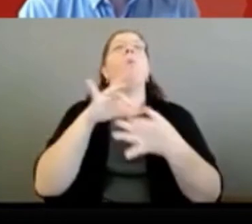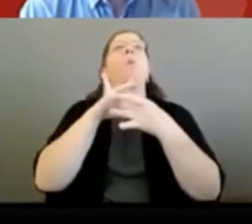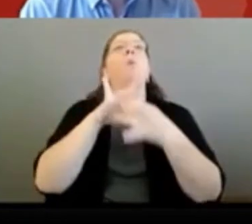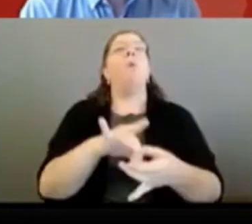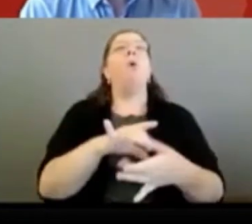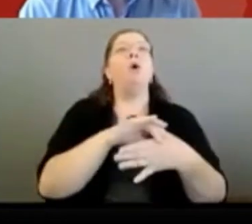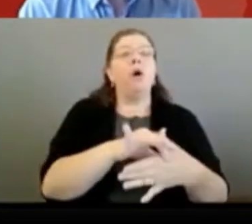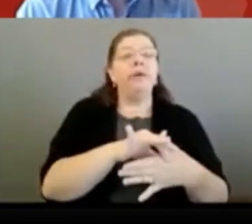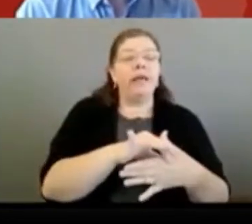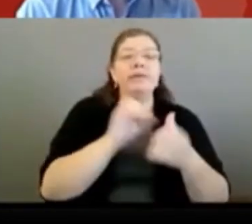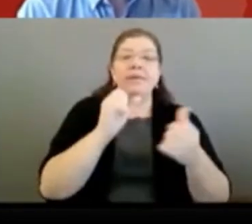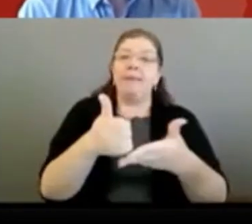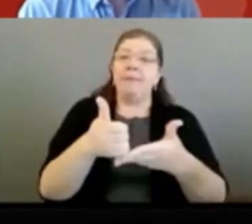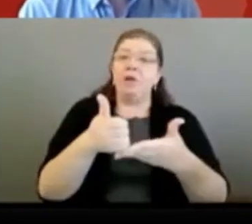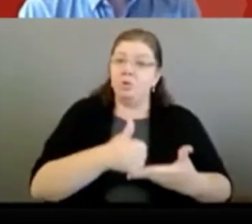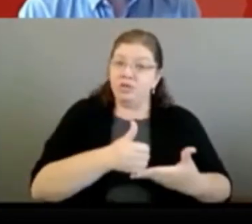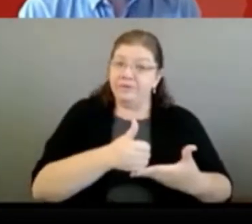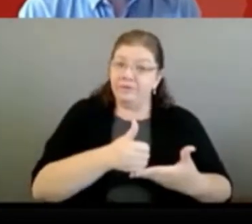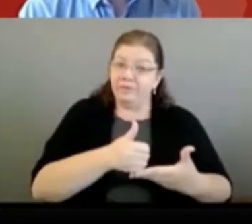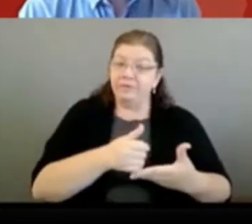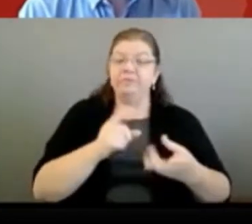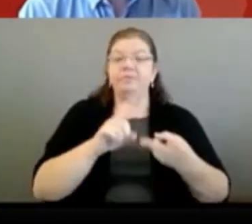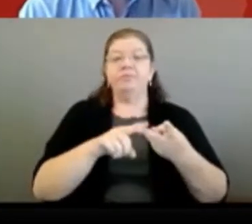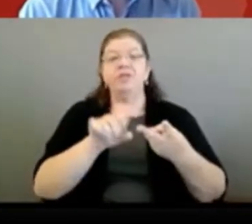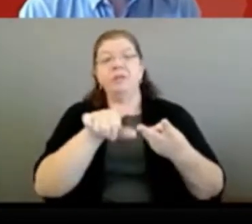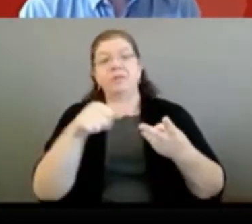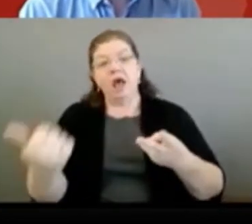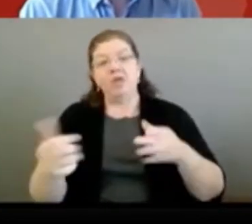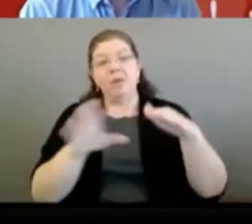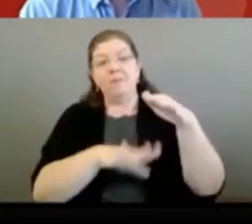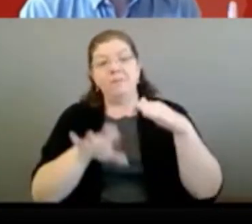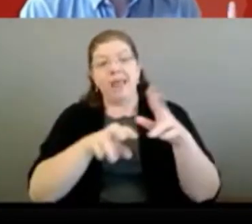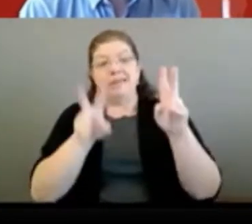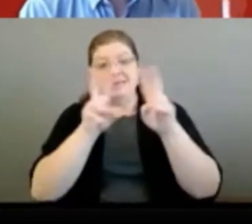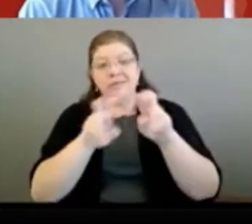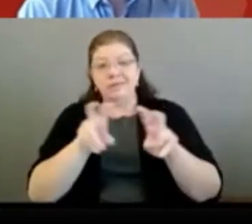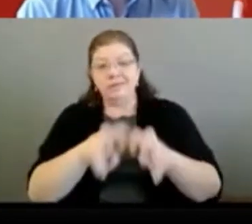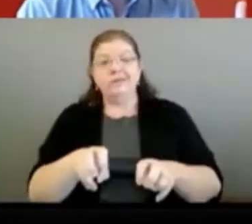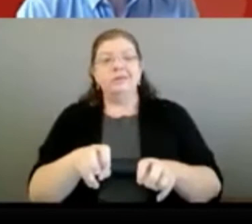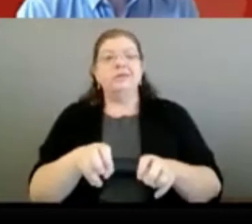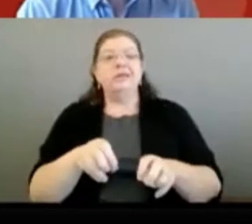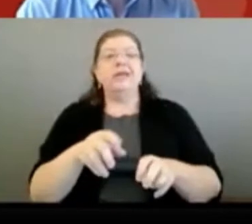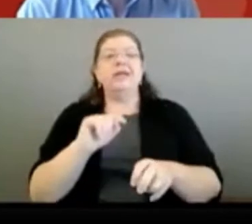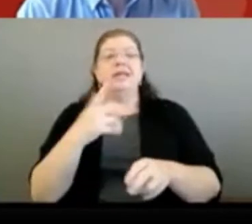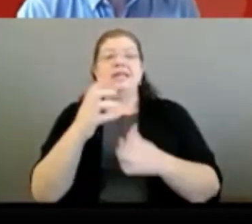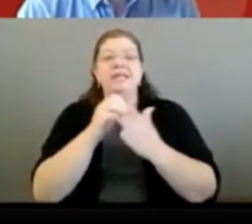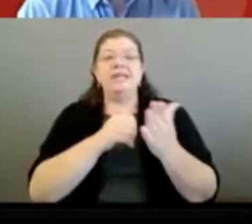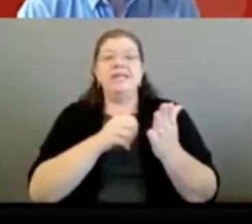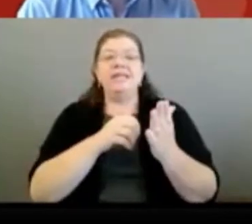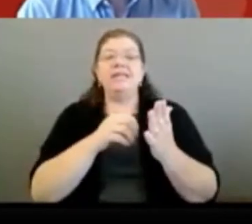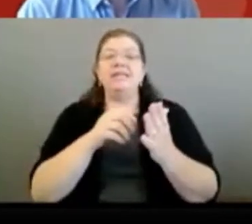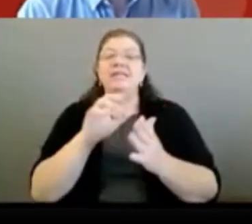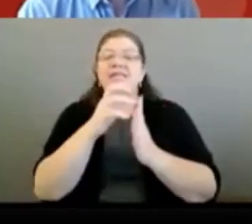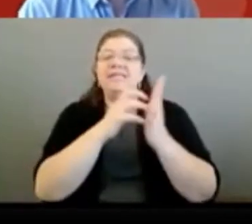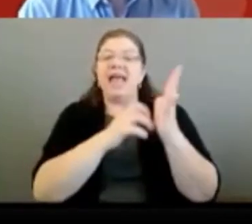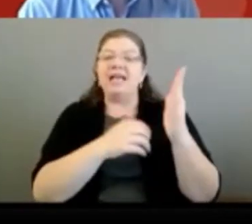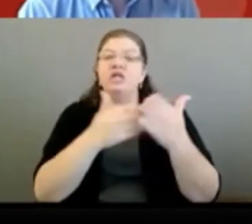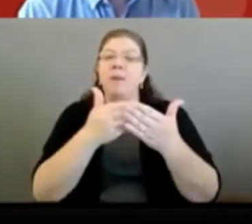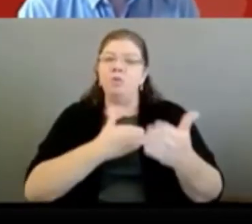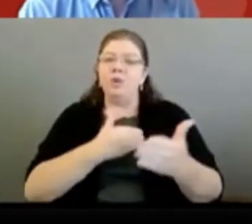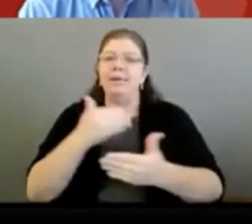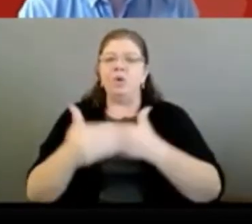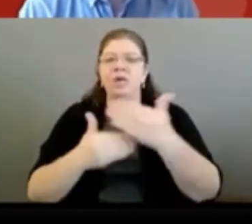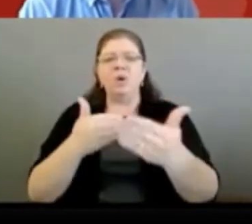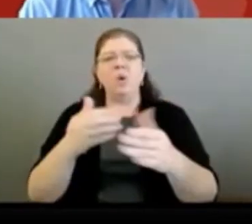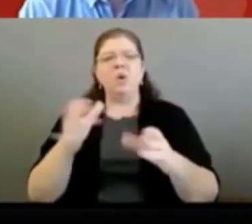very useful. Some other basic text analysis components include text pre-processing, which we'll do a little bit of today,